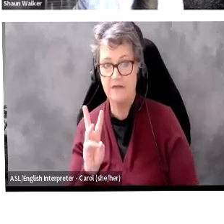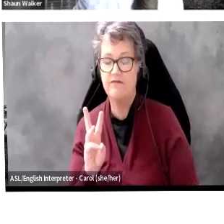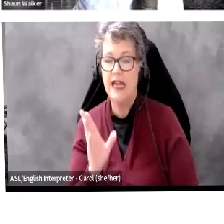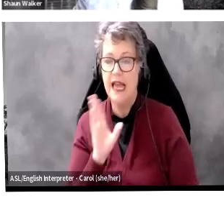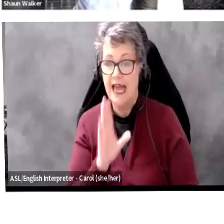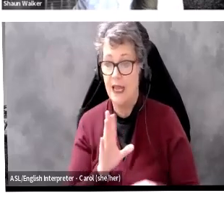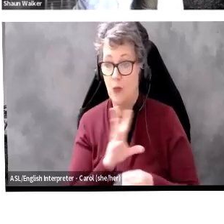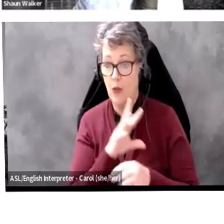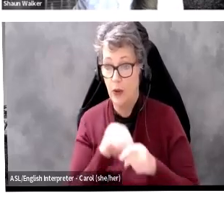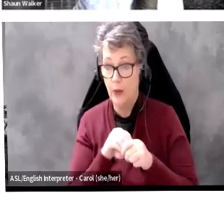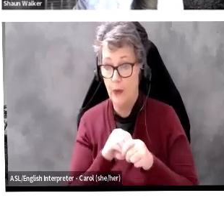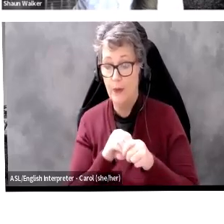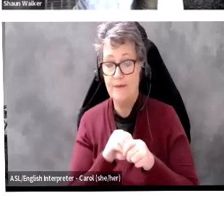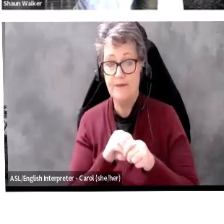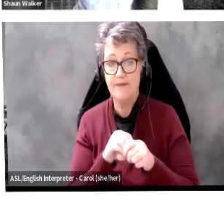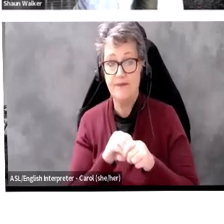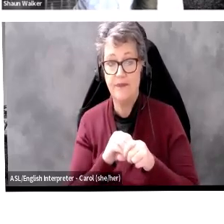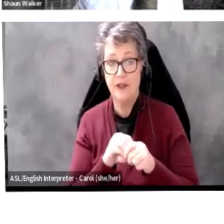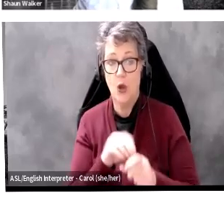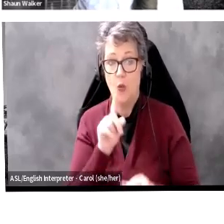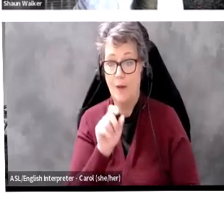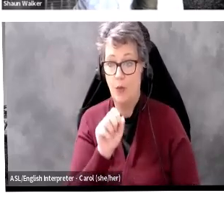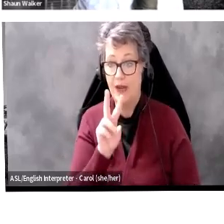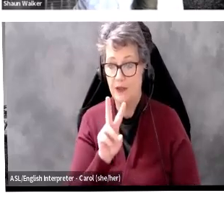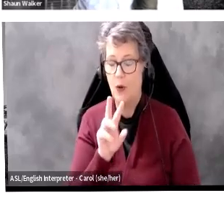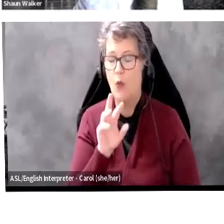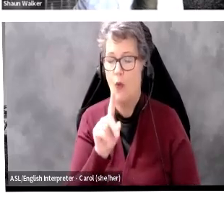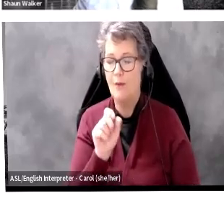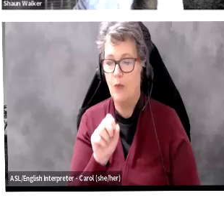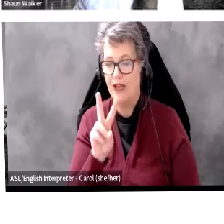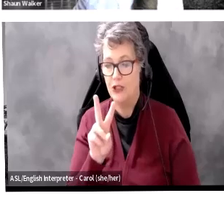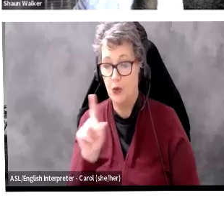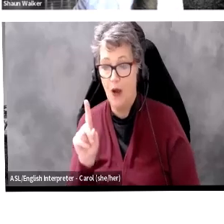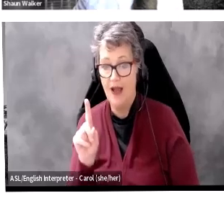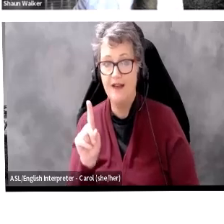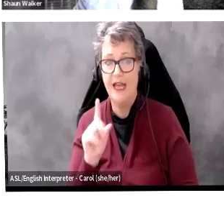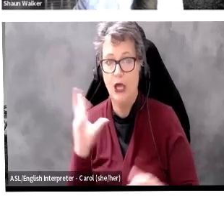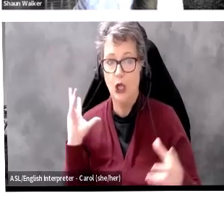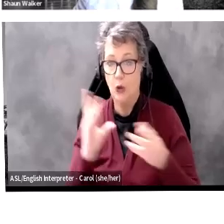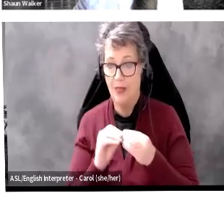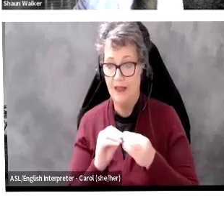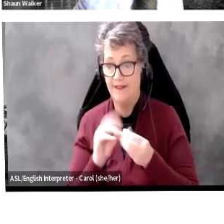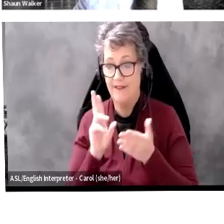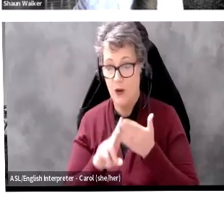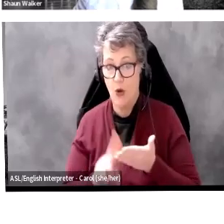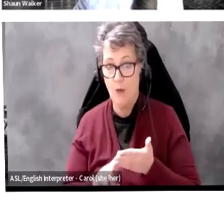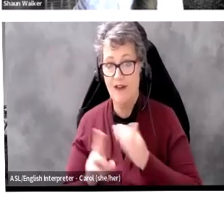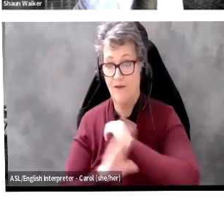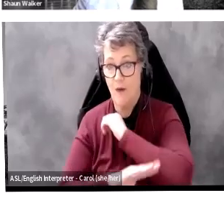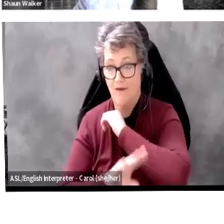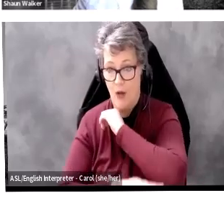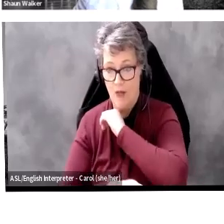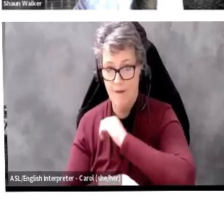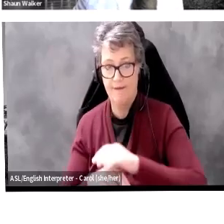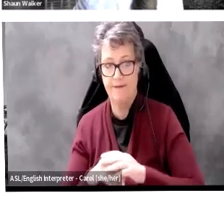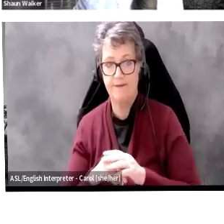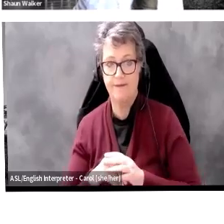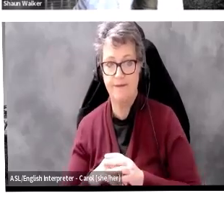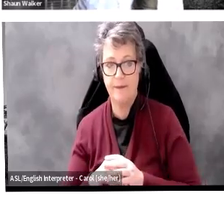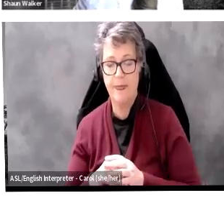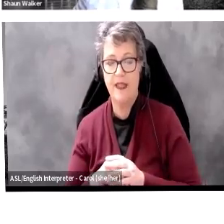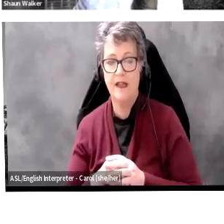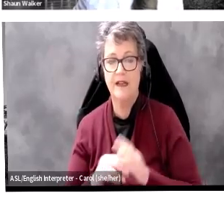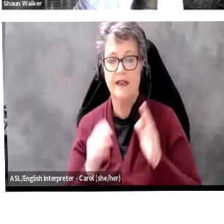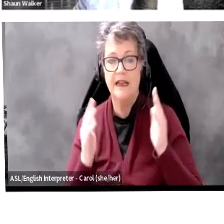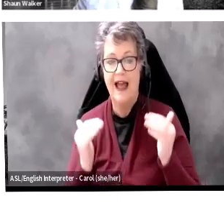will cover your 1.21 cumulative enrollment for Fall 1,